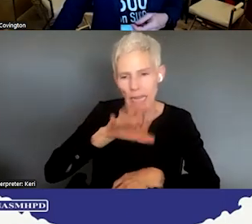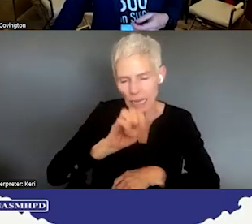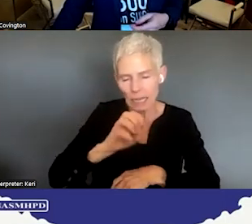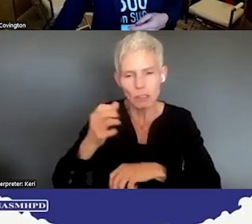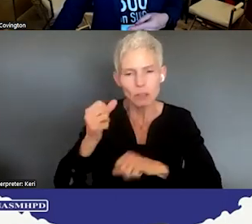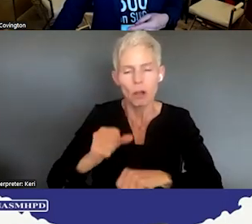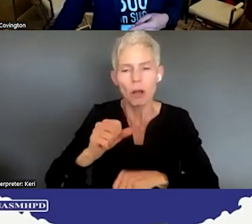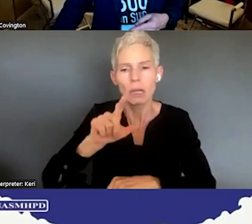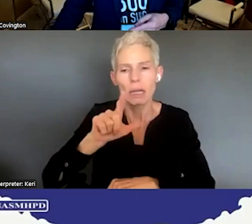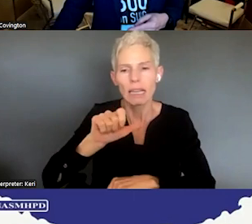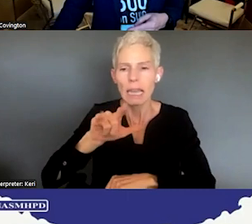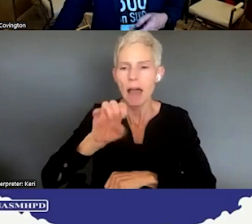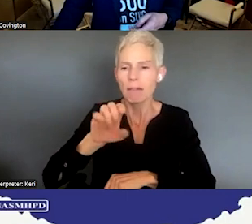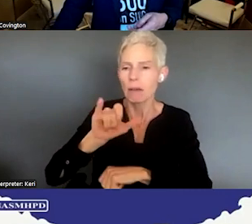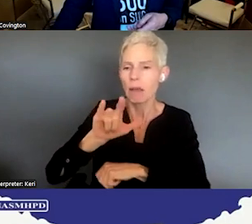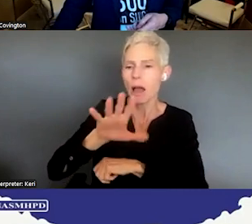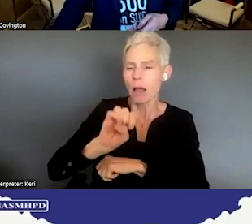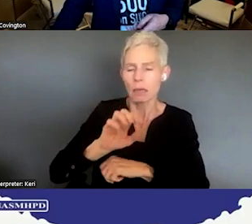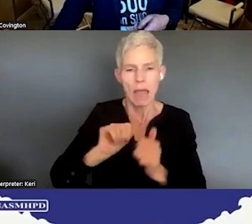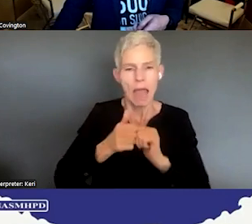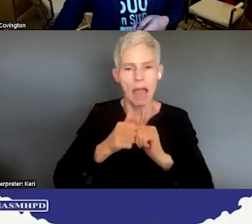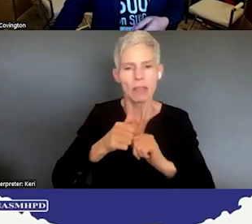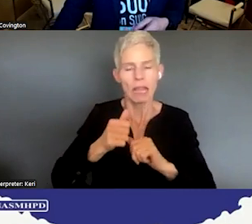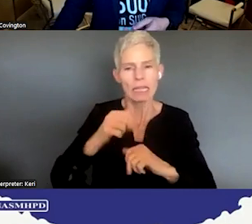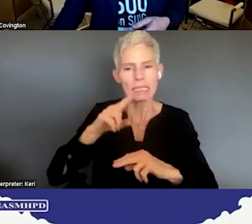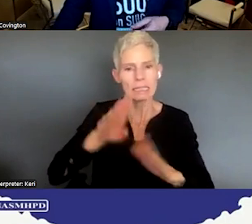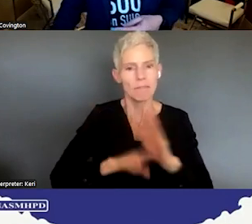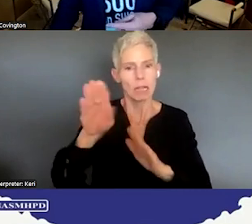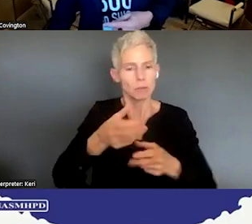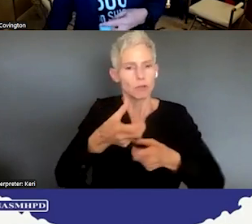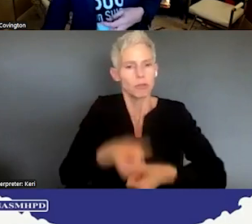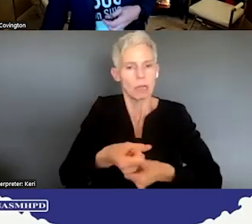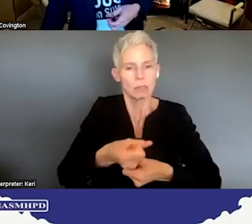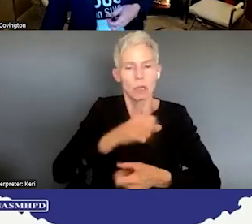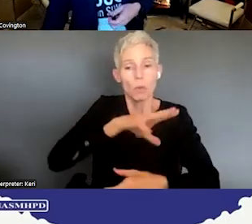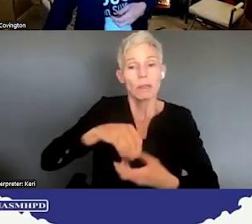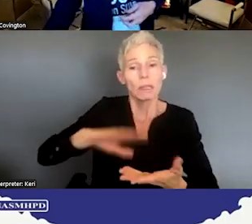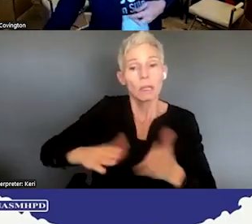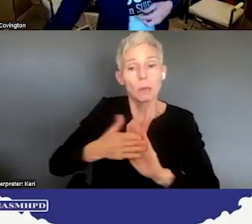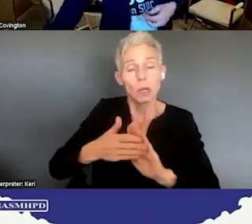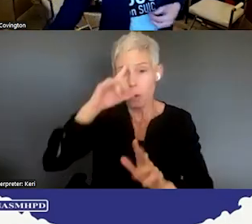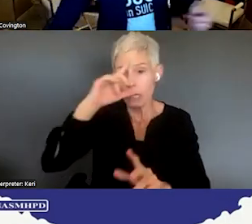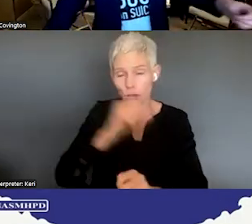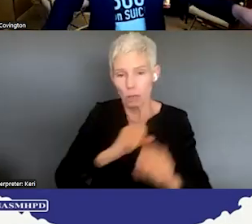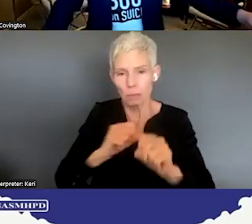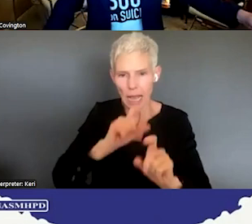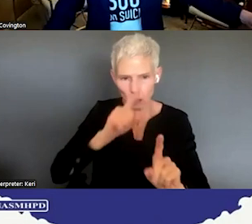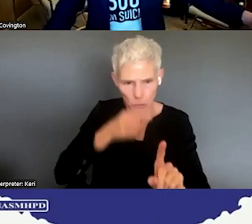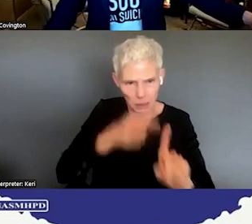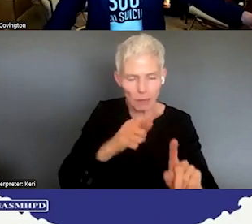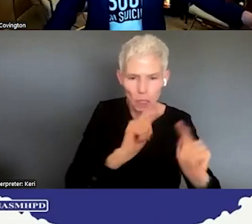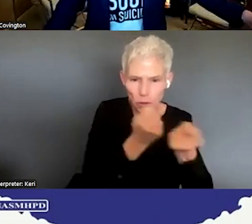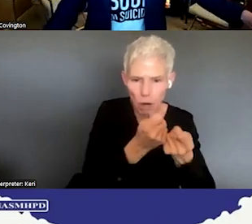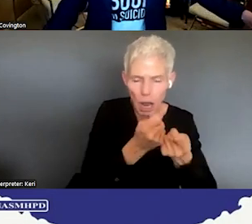particularly how they built the trust within the community. And one of their strategies was having designated tribal counselors who really